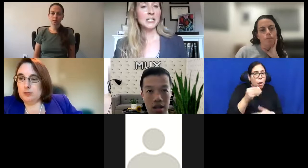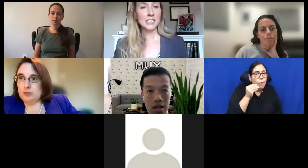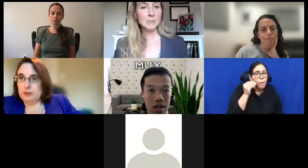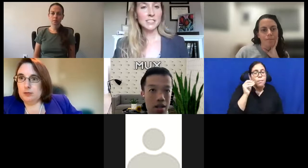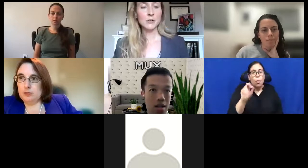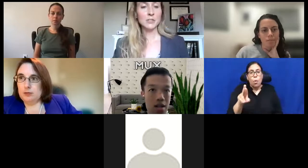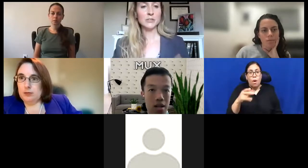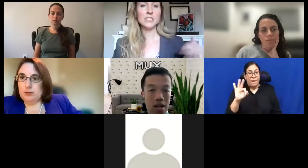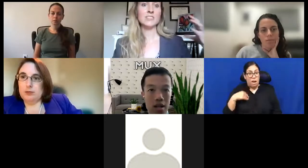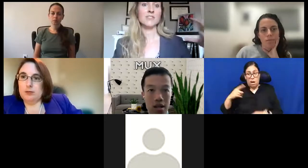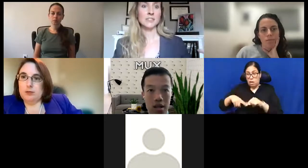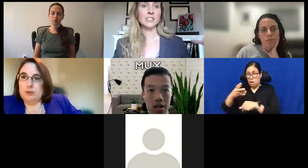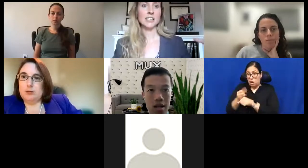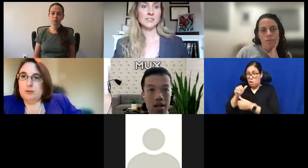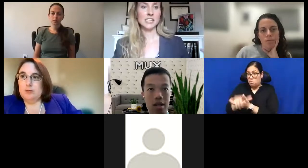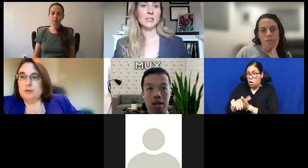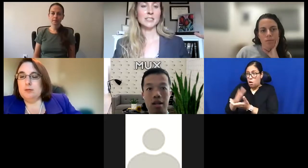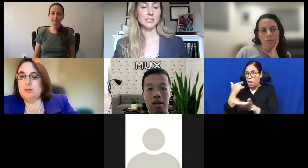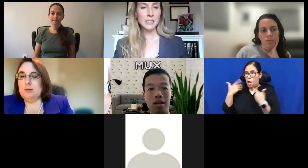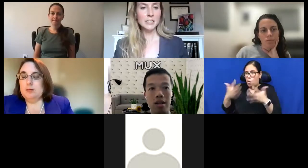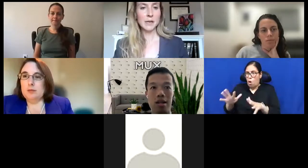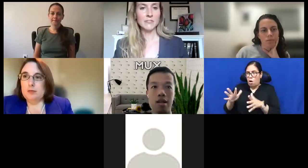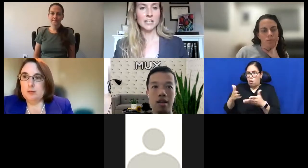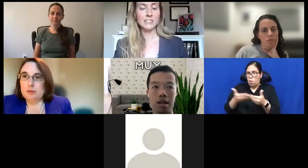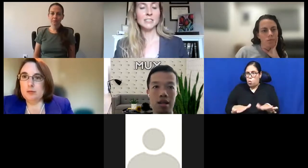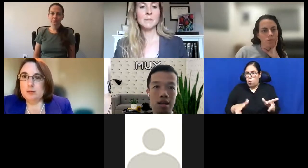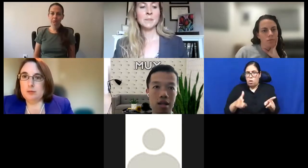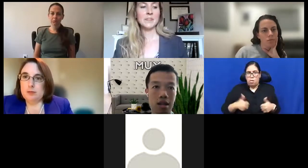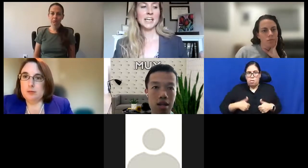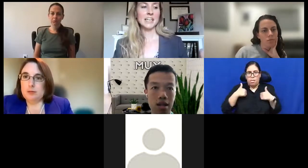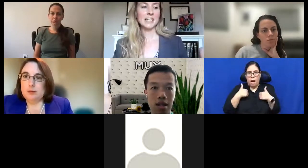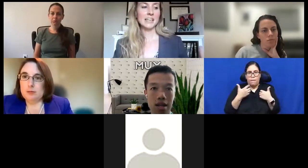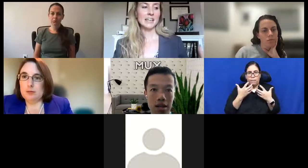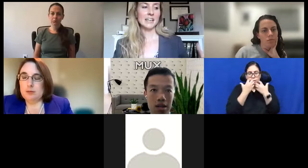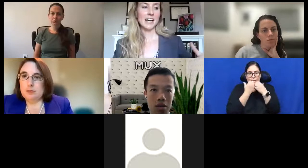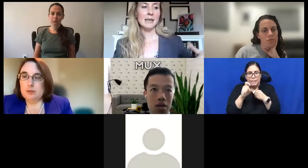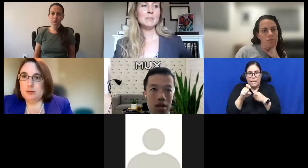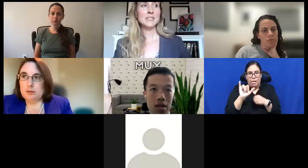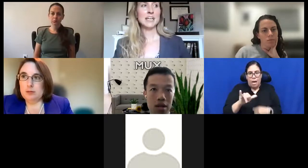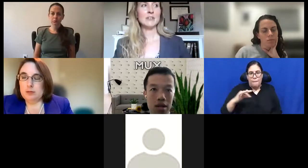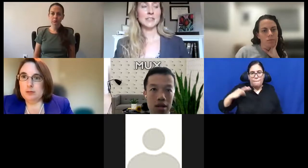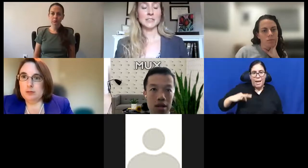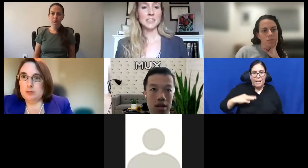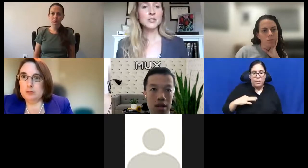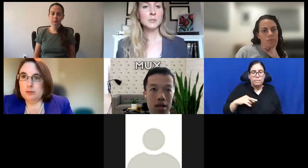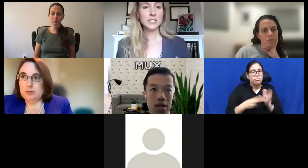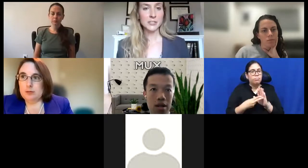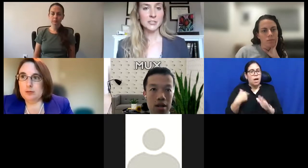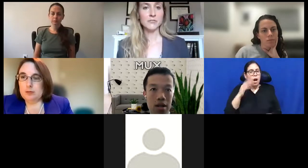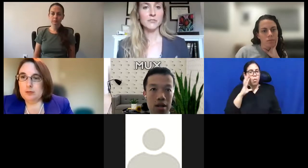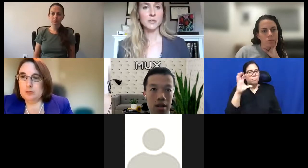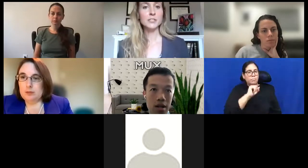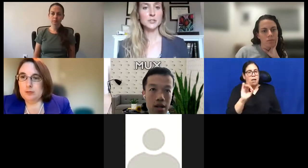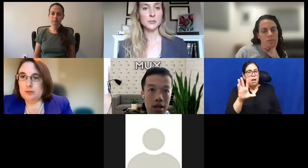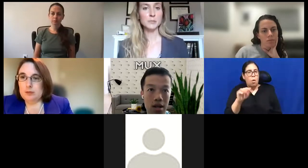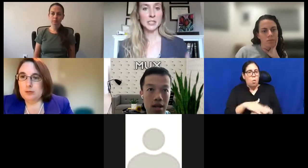get married because I don't want to lose these vital life-saving disability benefits, then I'm missing out on the legal